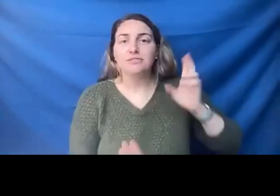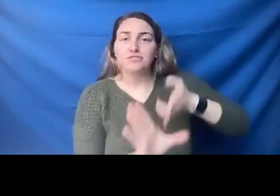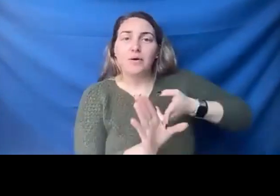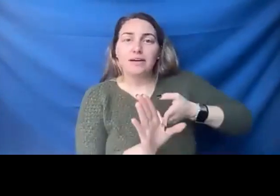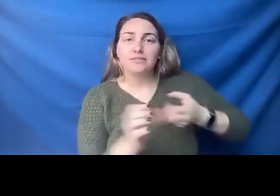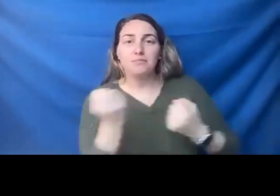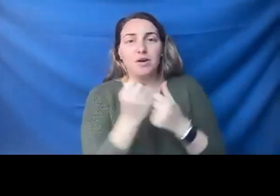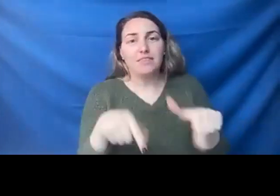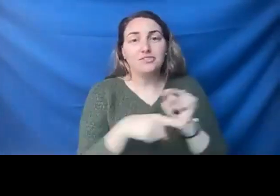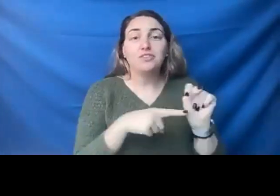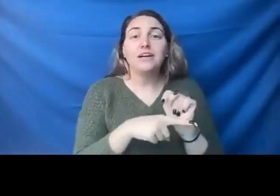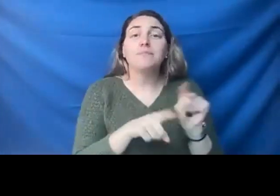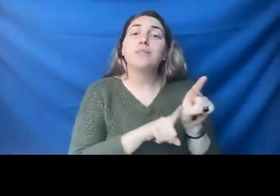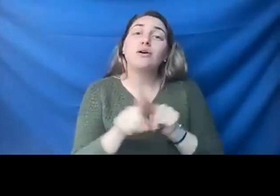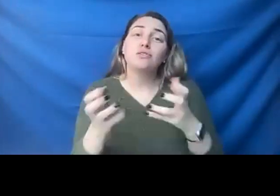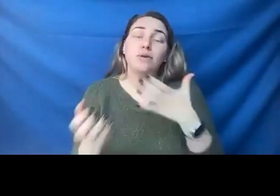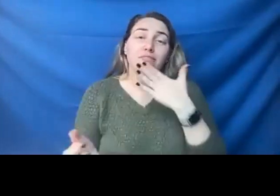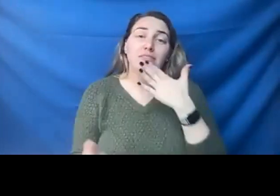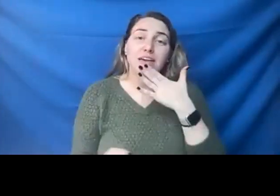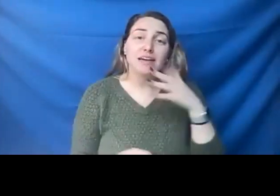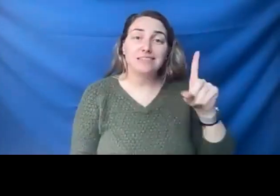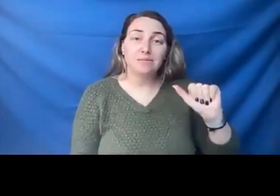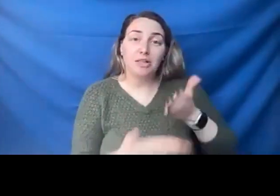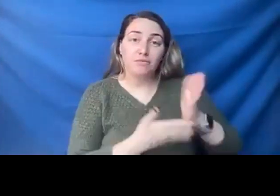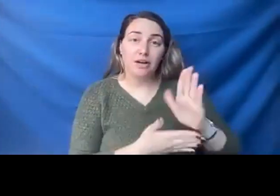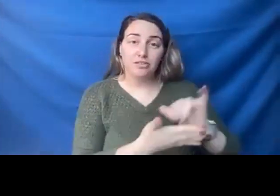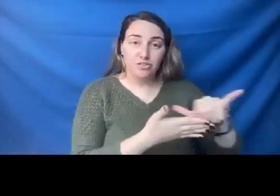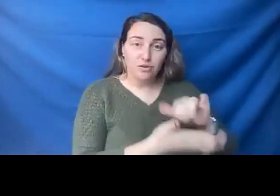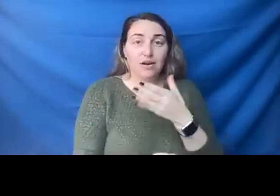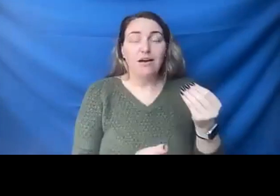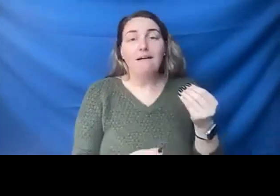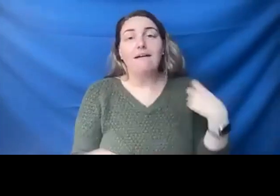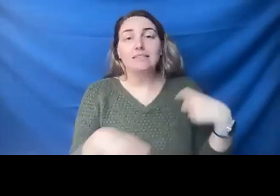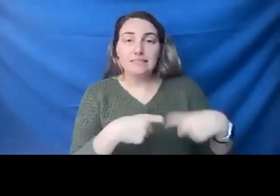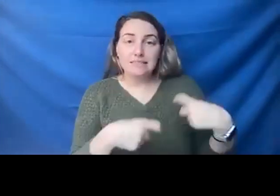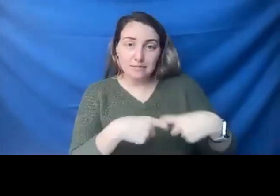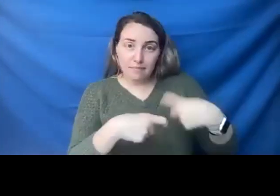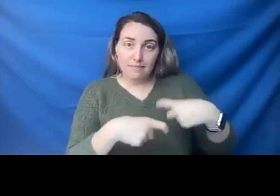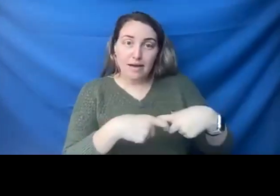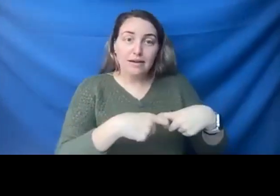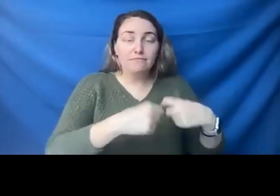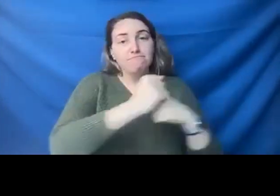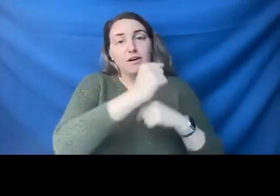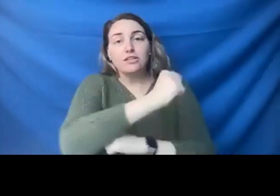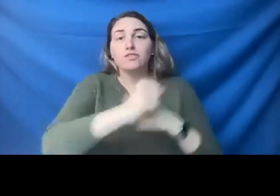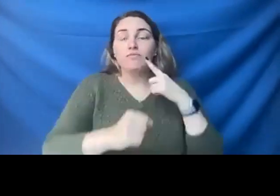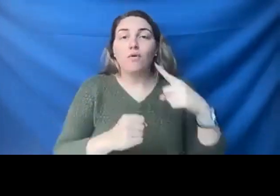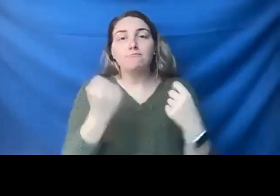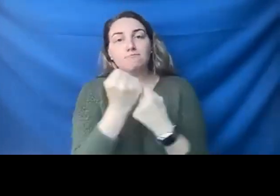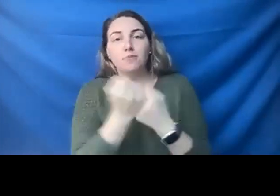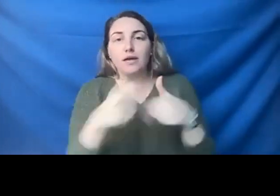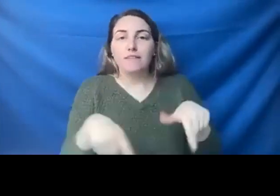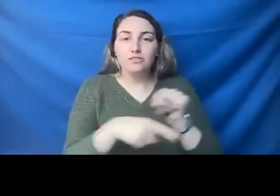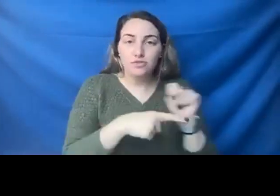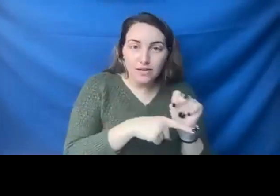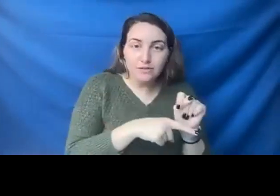like to thank Disability Rights New York and the Hispanic Federation for promoting the training so that we would have a great turnout. And I would